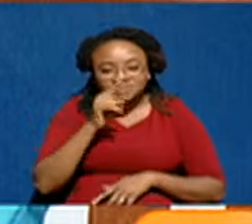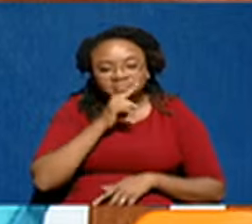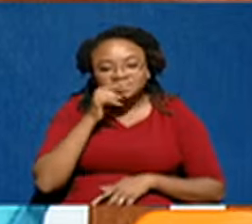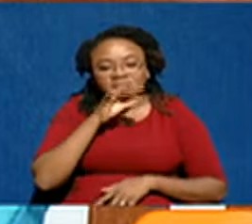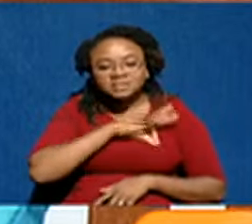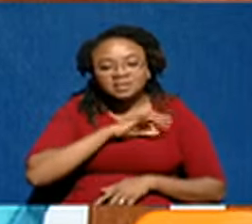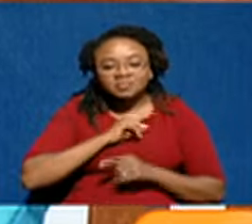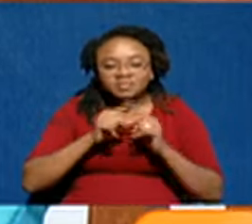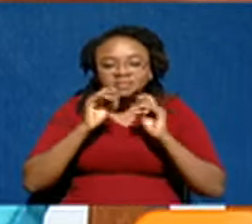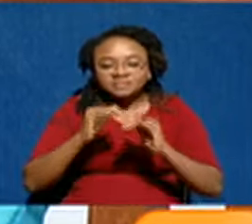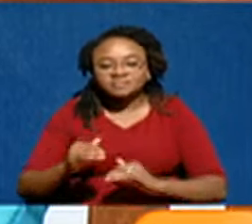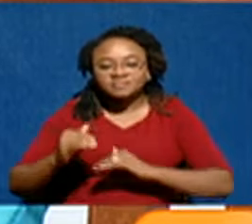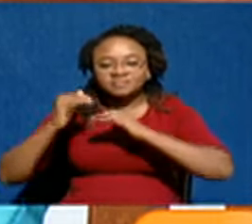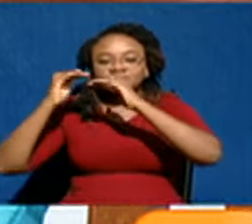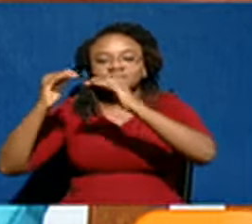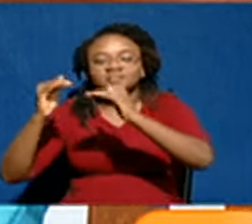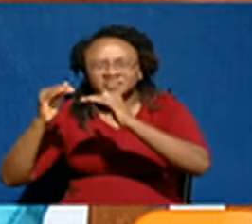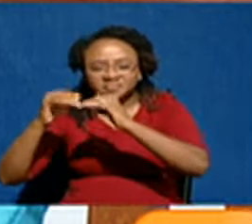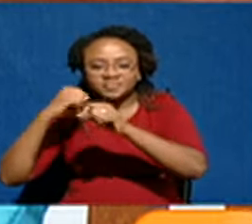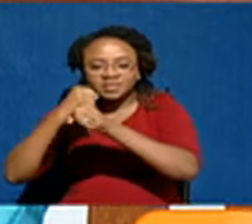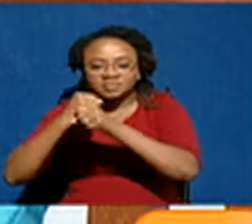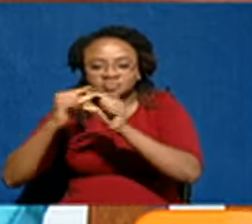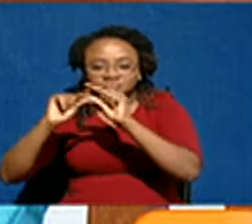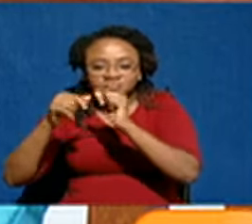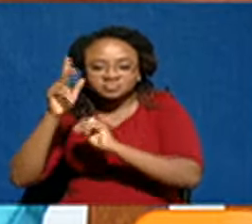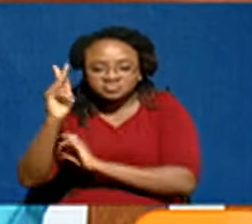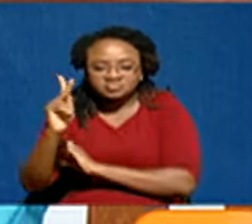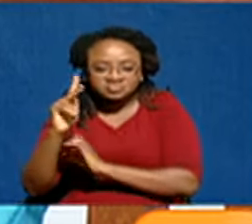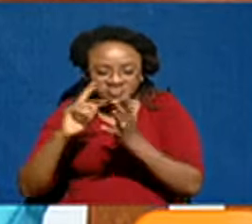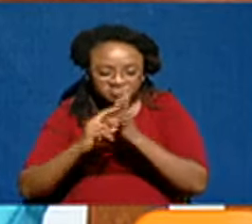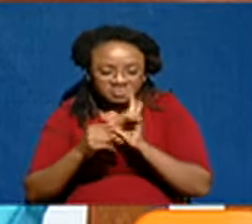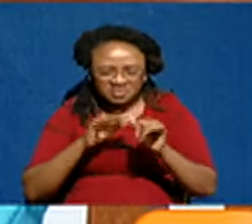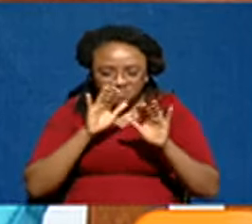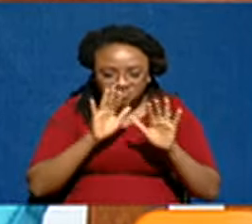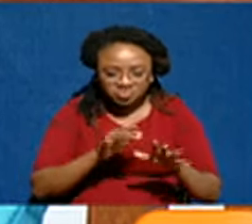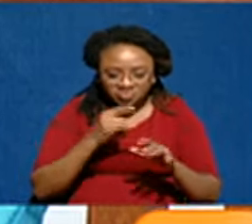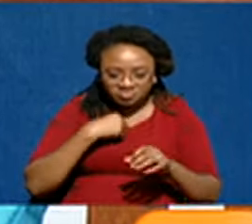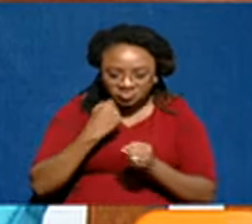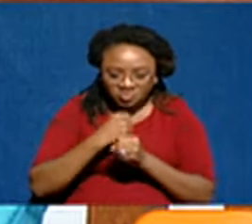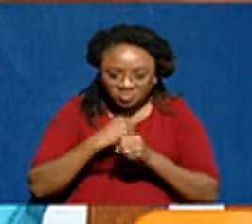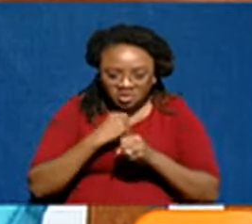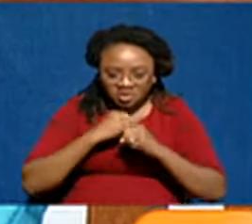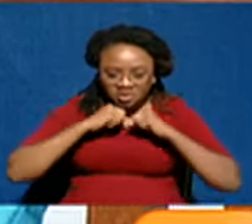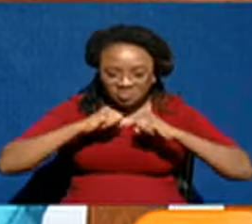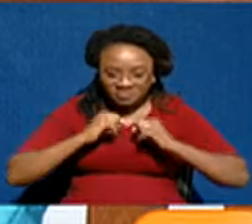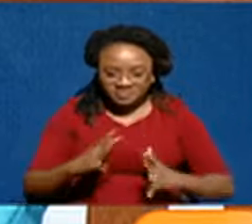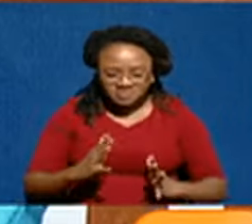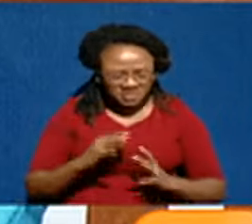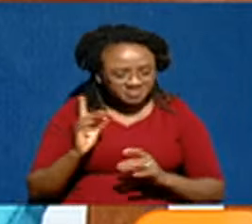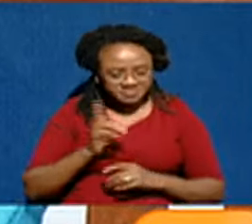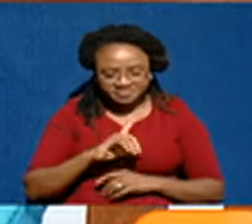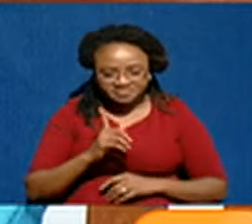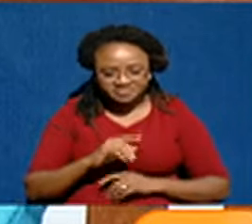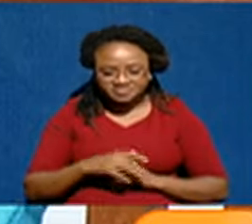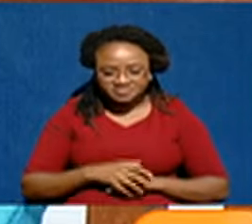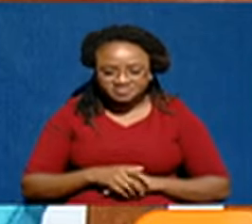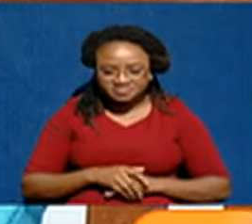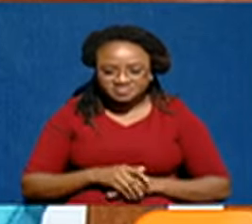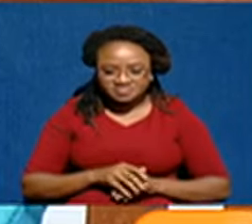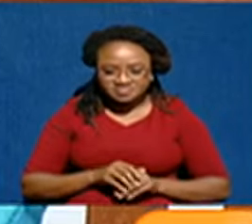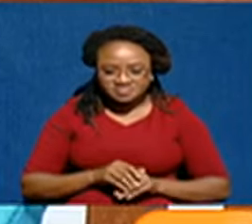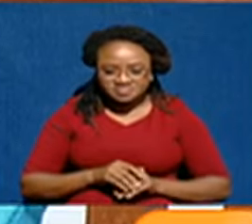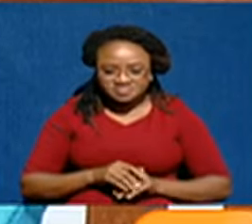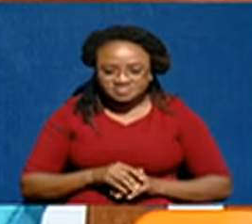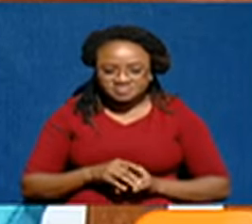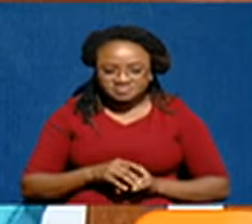to job group K, that one does not mean that they cease to be officers who are working on the bench. they actually handle hazardous